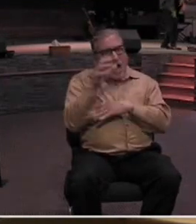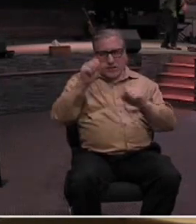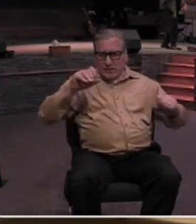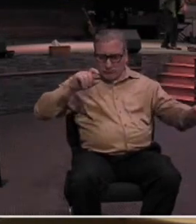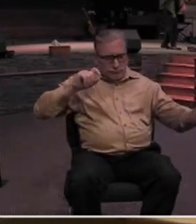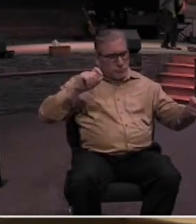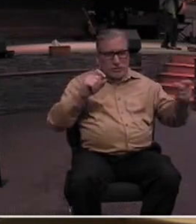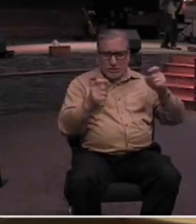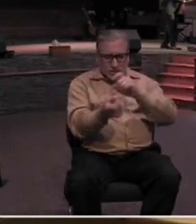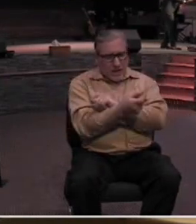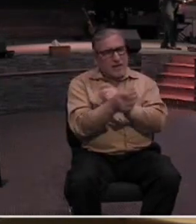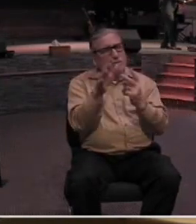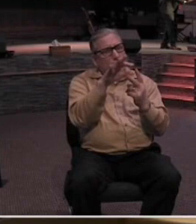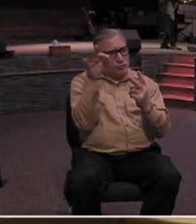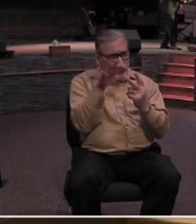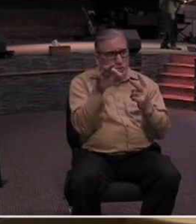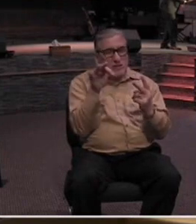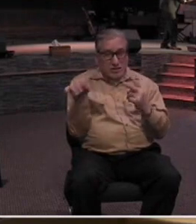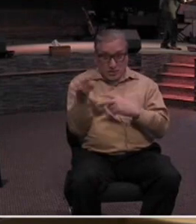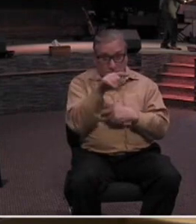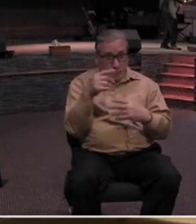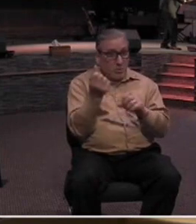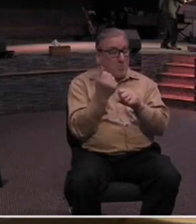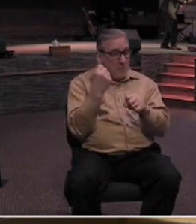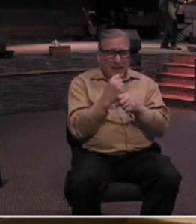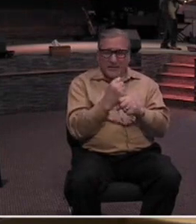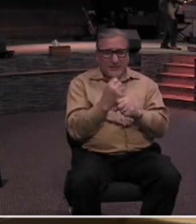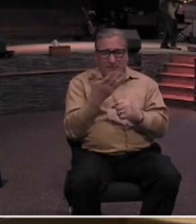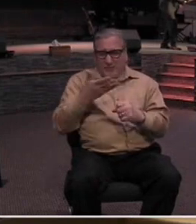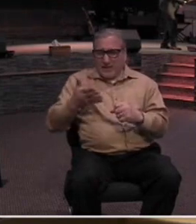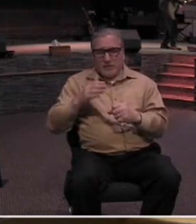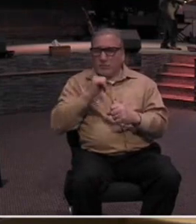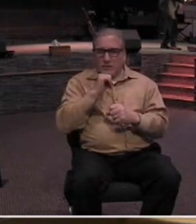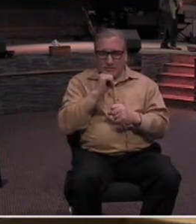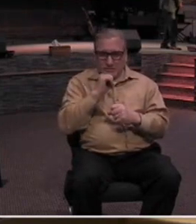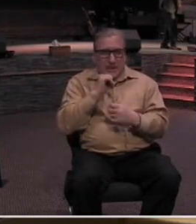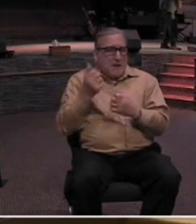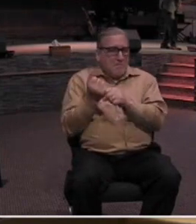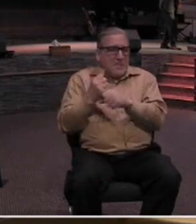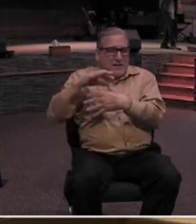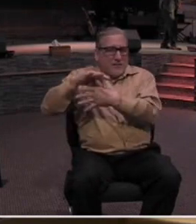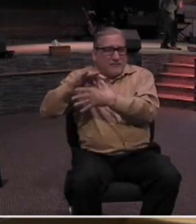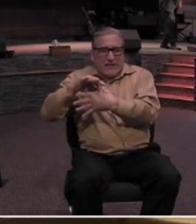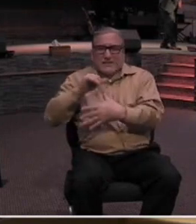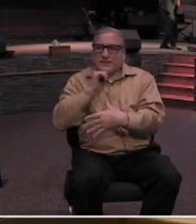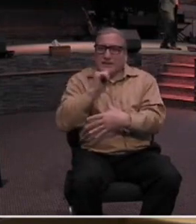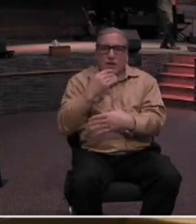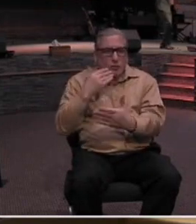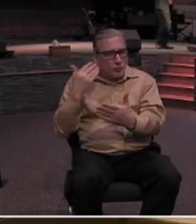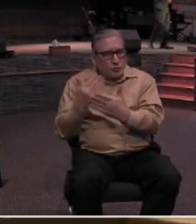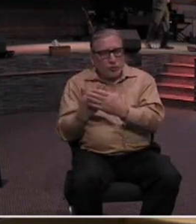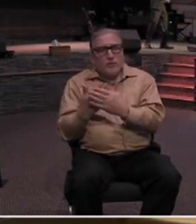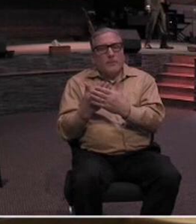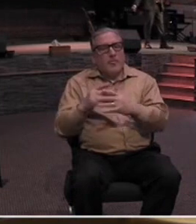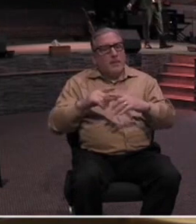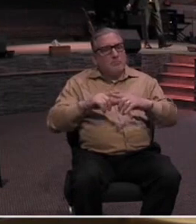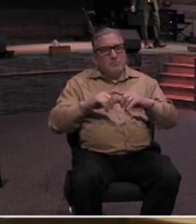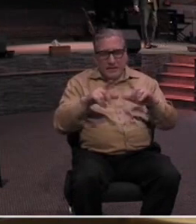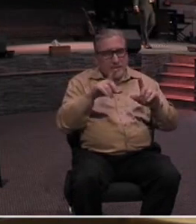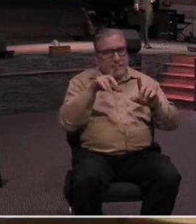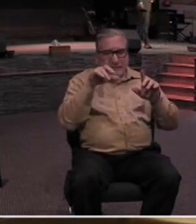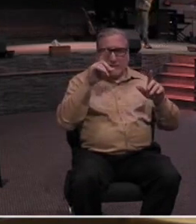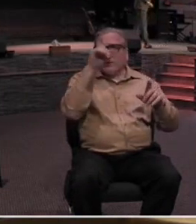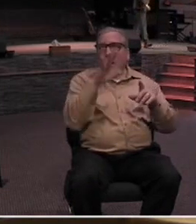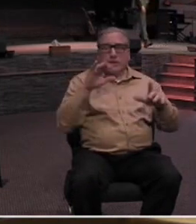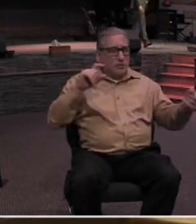those choices that you've made, those unspiritual, poor, bad choices. He could turn around and he can work it together for